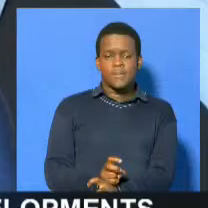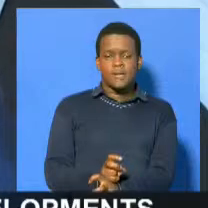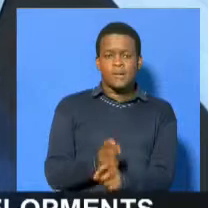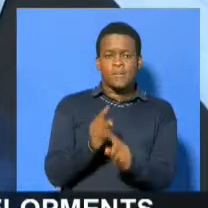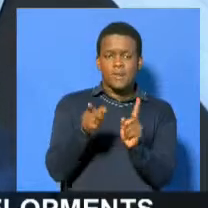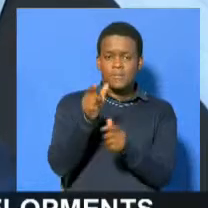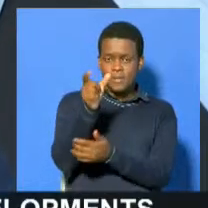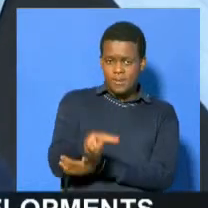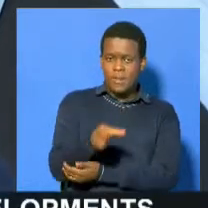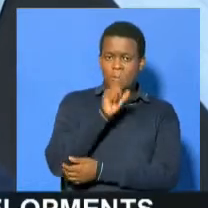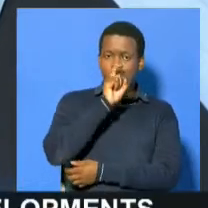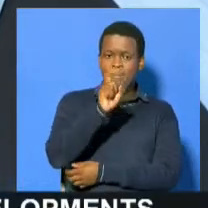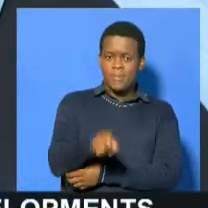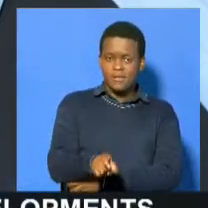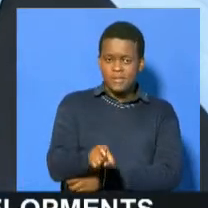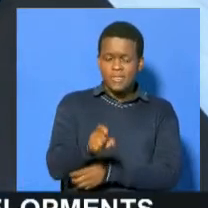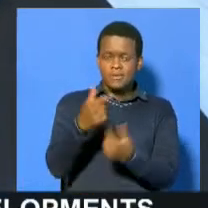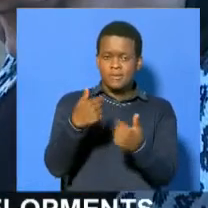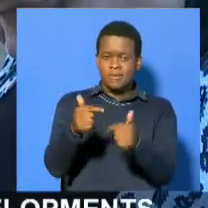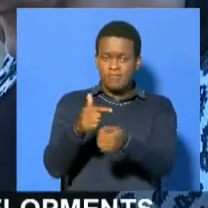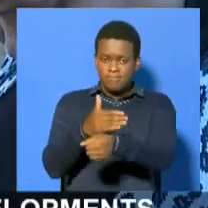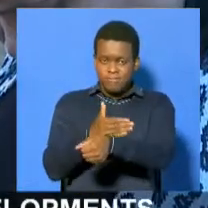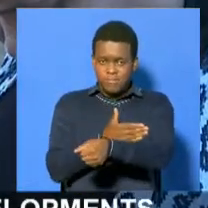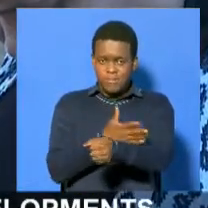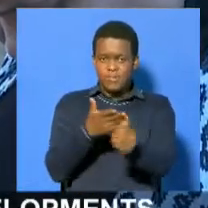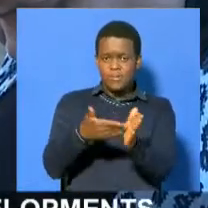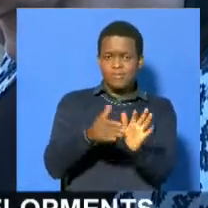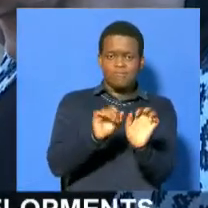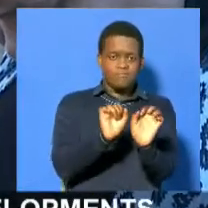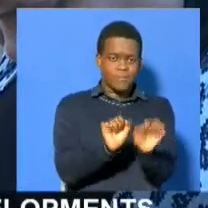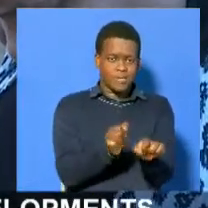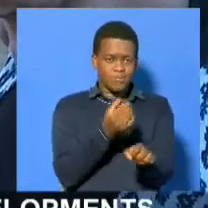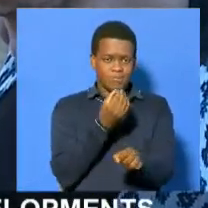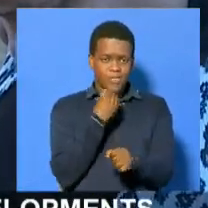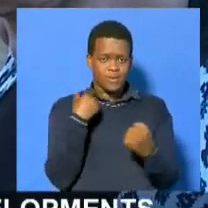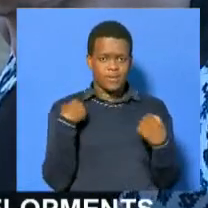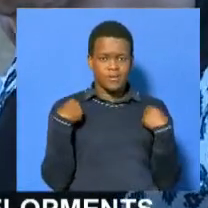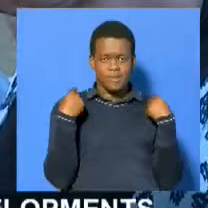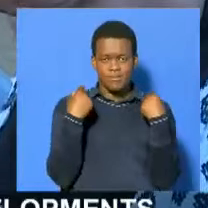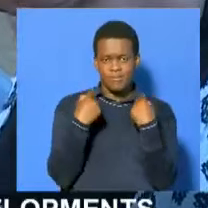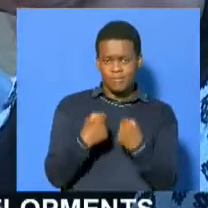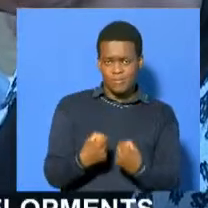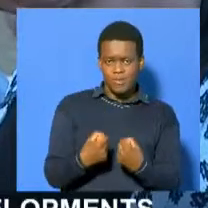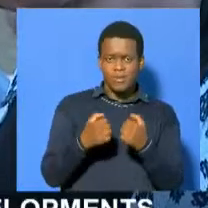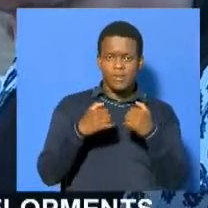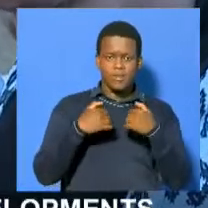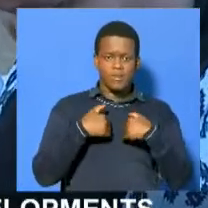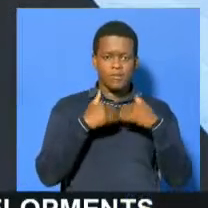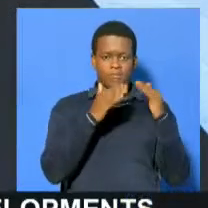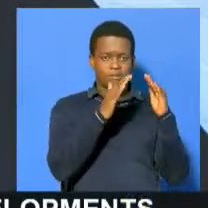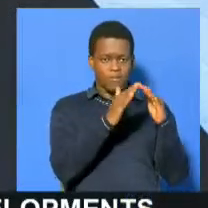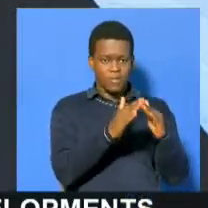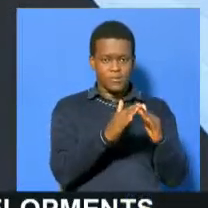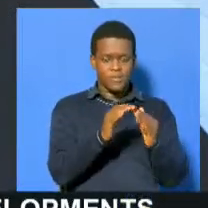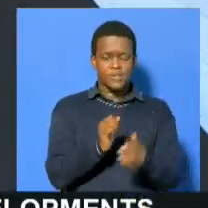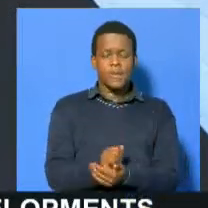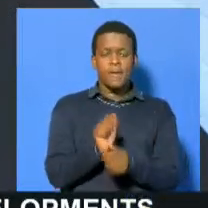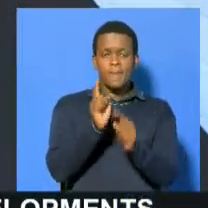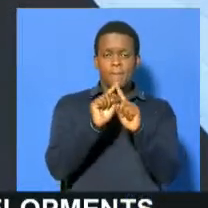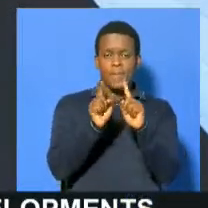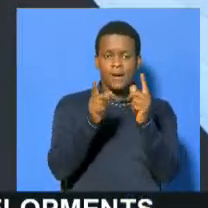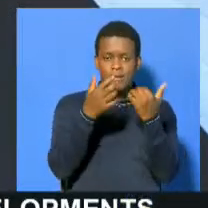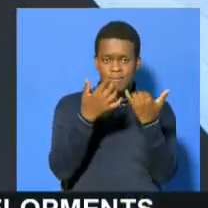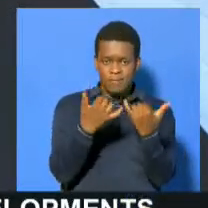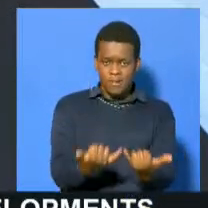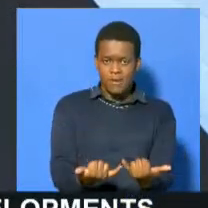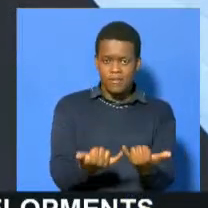gore a nne mo seemong sa motho a kgone go ja, a kgone go apara, a kgone go nna le ntlo. E ka re yanong re